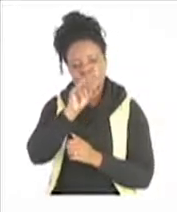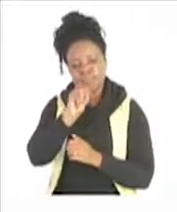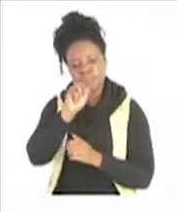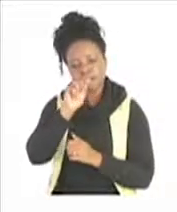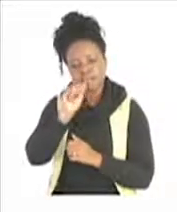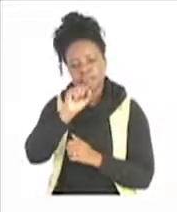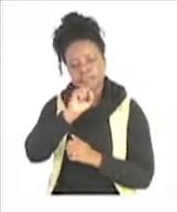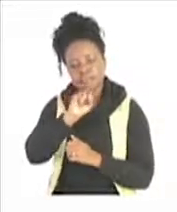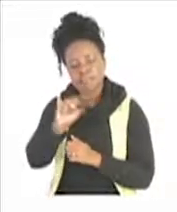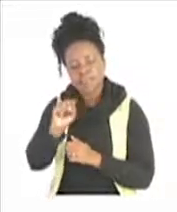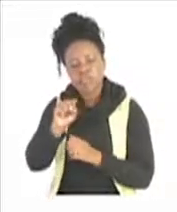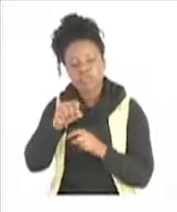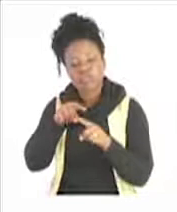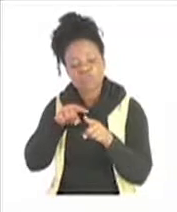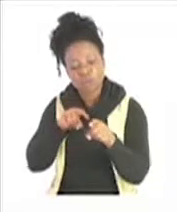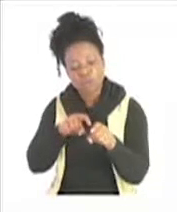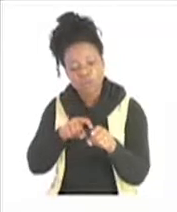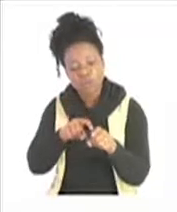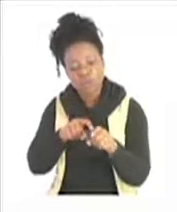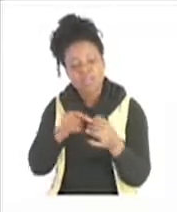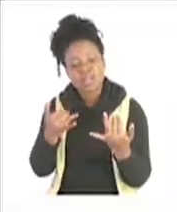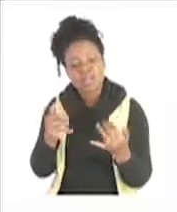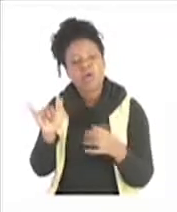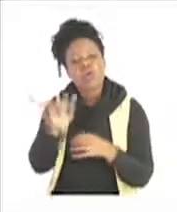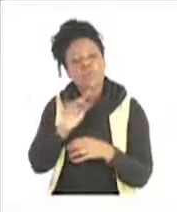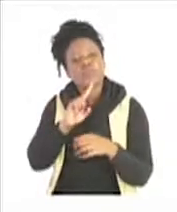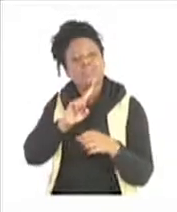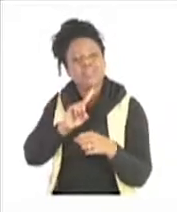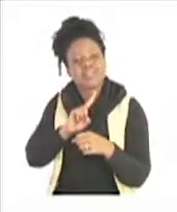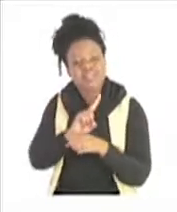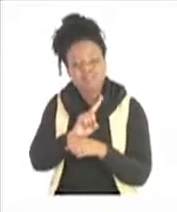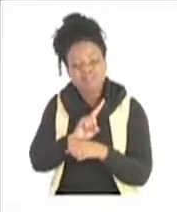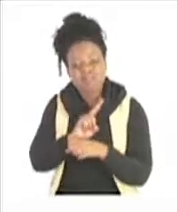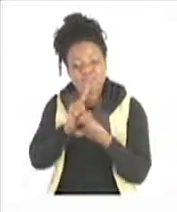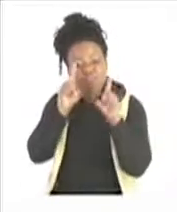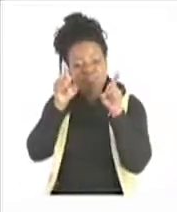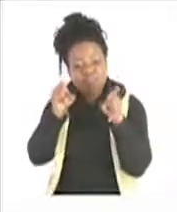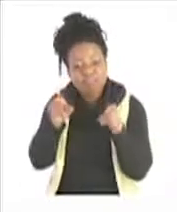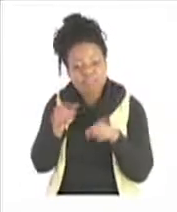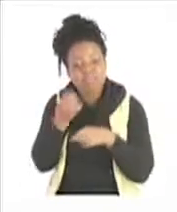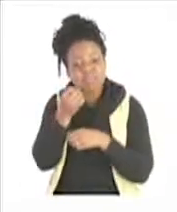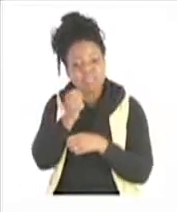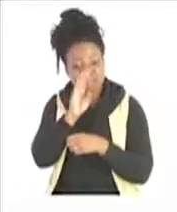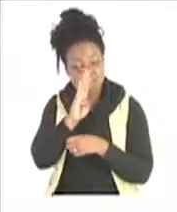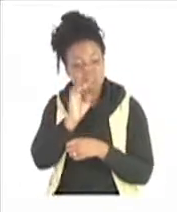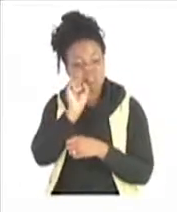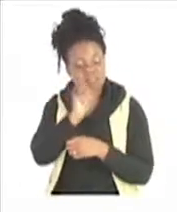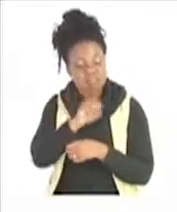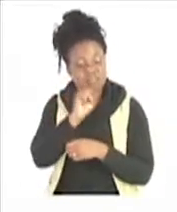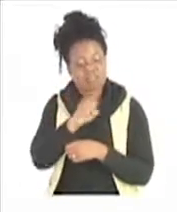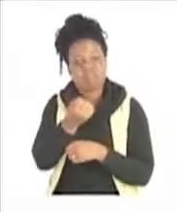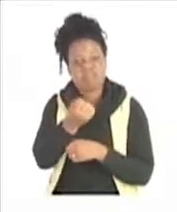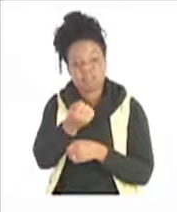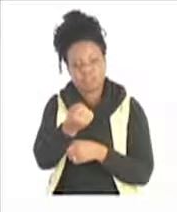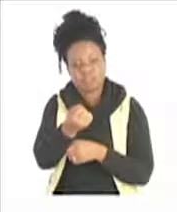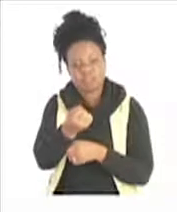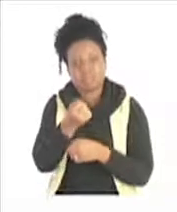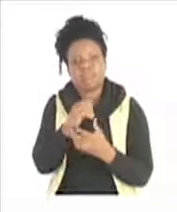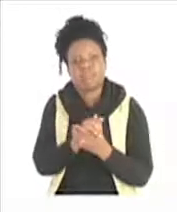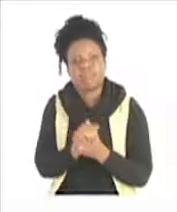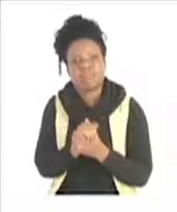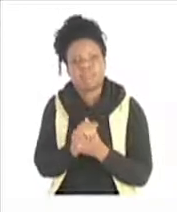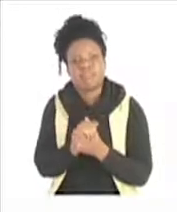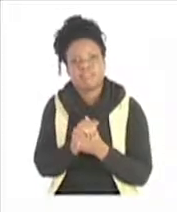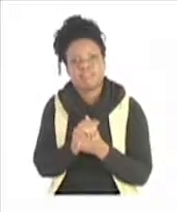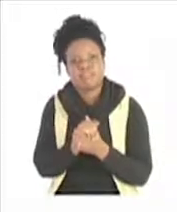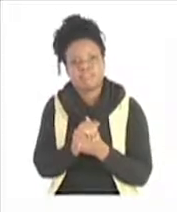BODMAS, we check, do we have got any brackets? Yes, we do have a bracket.